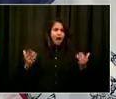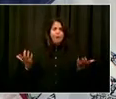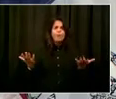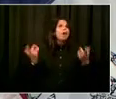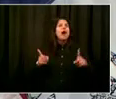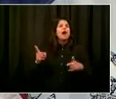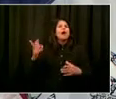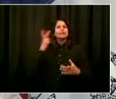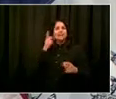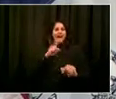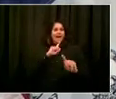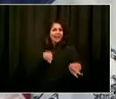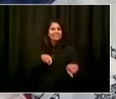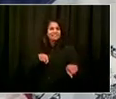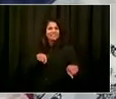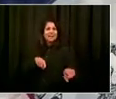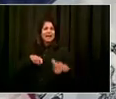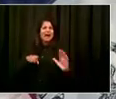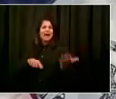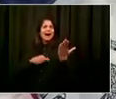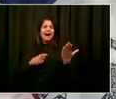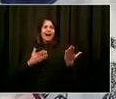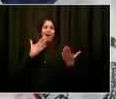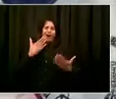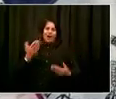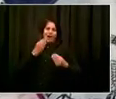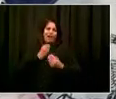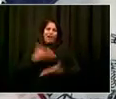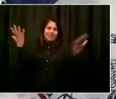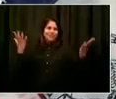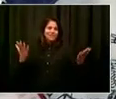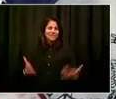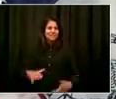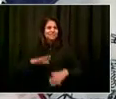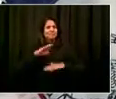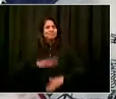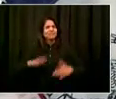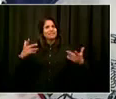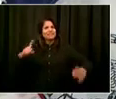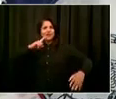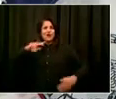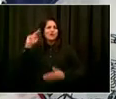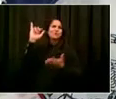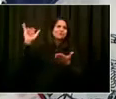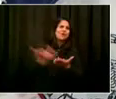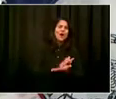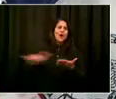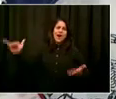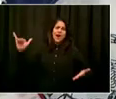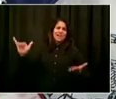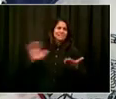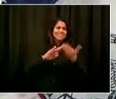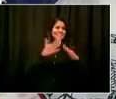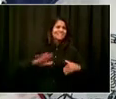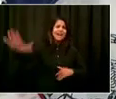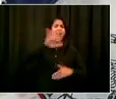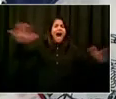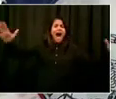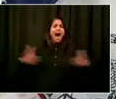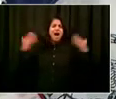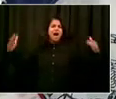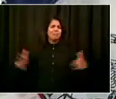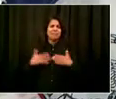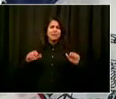very good answers for New York City. We are so happy that can now say the words, congratulations, President-elect